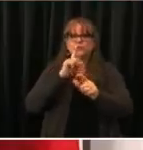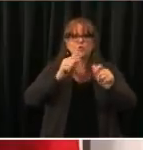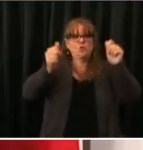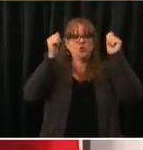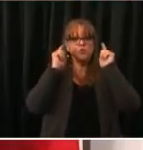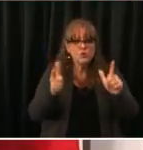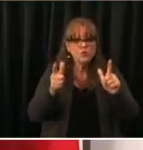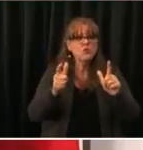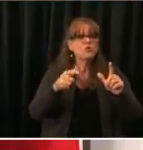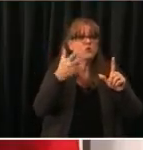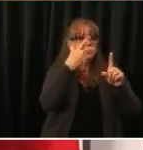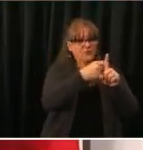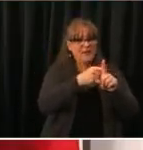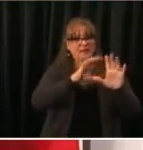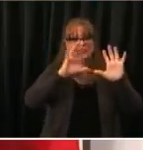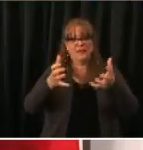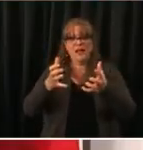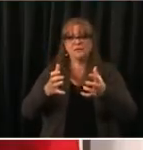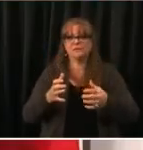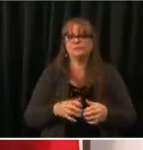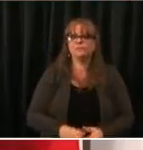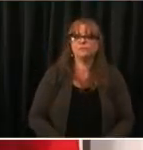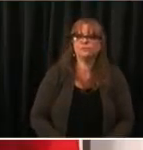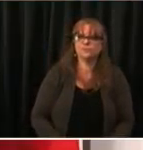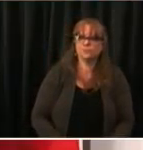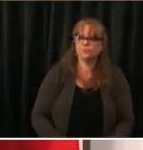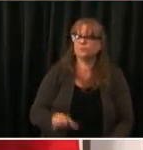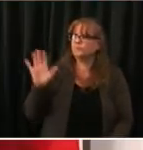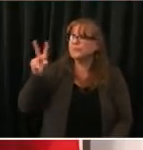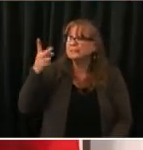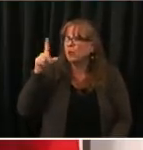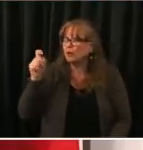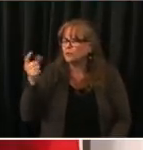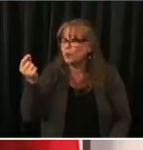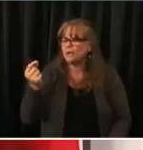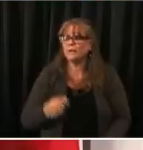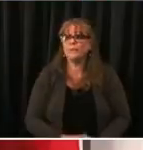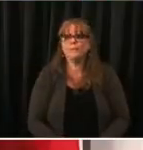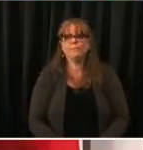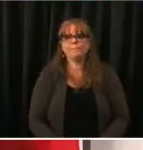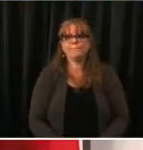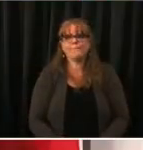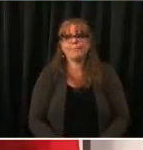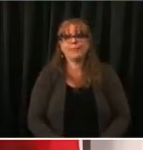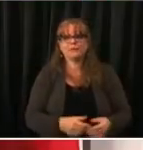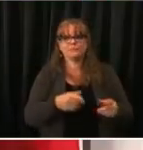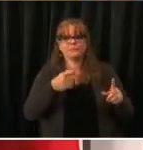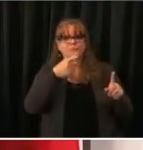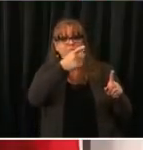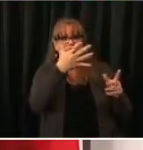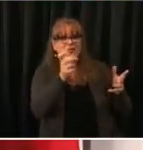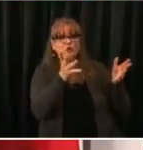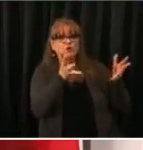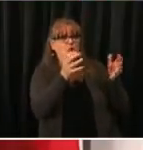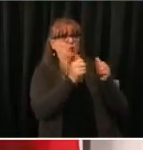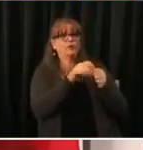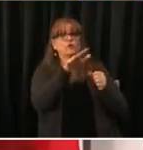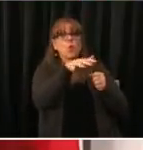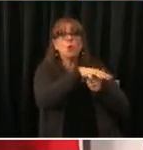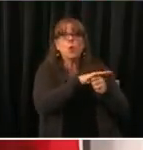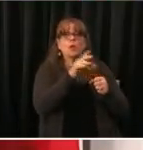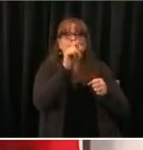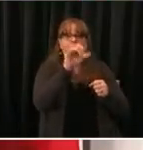What was your second question? Well, I just actually have you talked to local public health folks about this change, and what are you